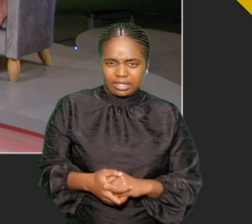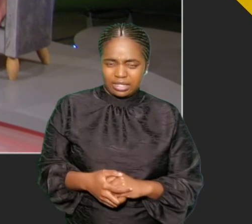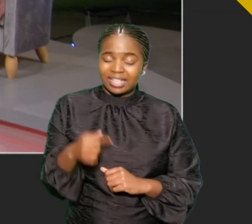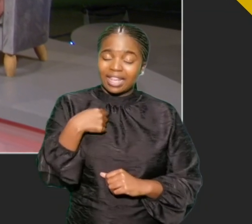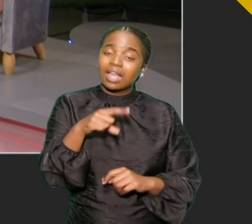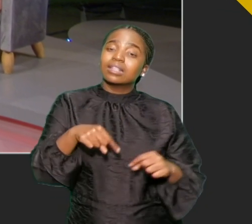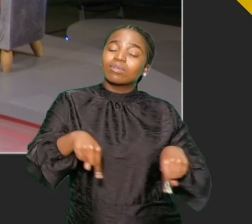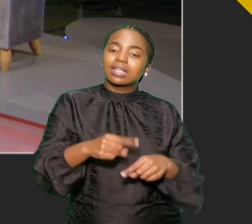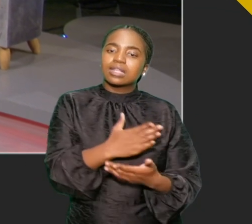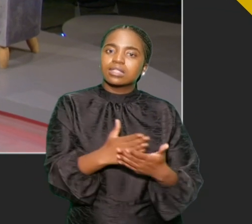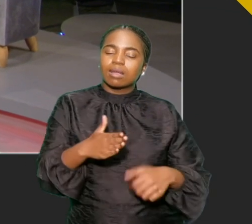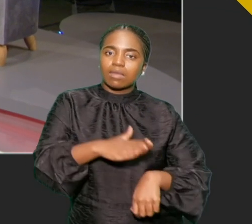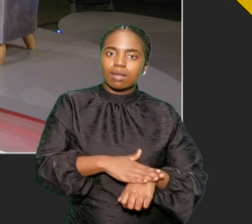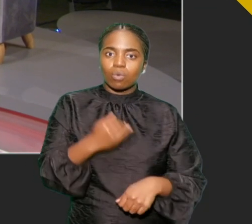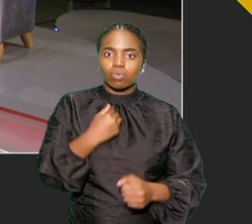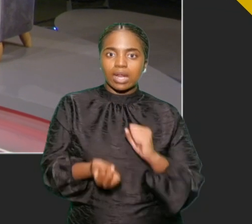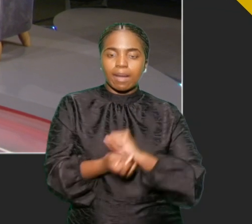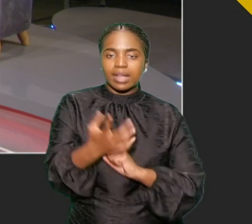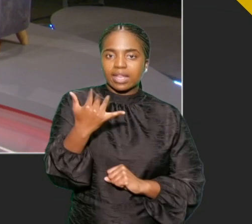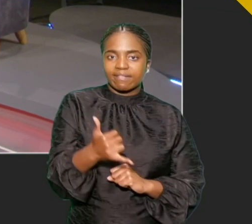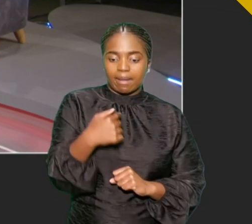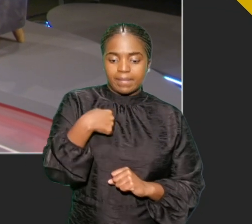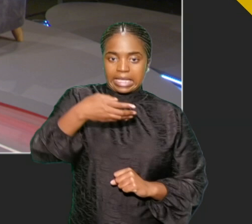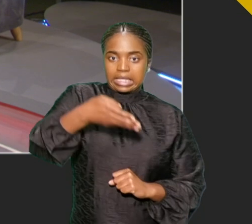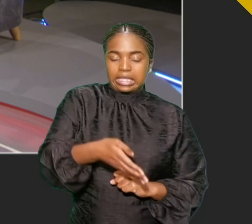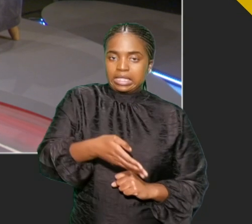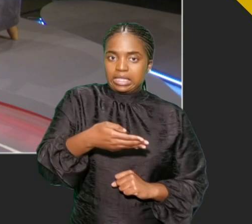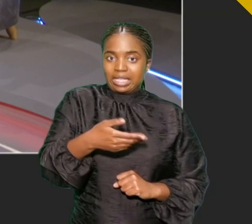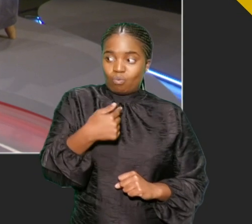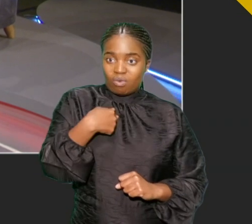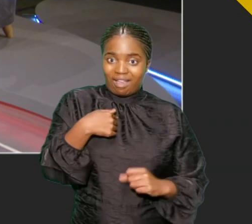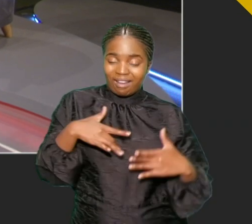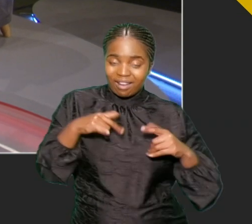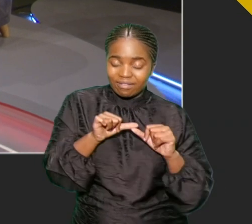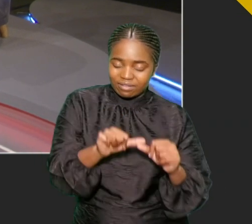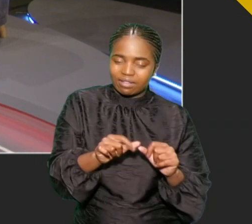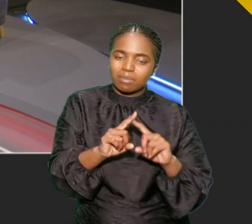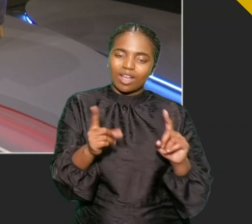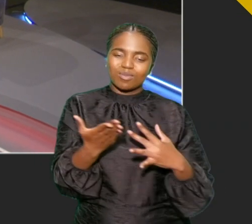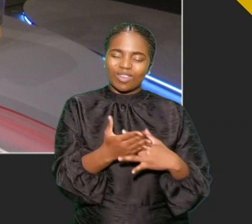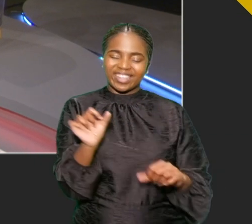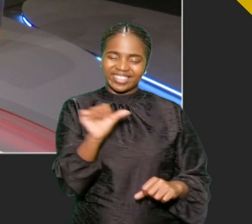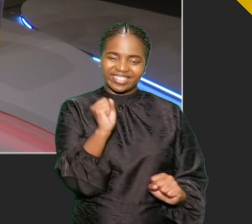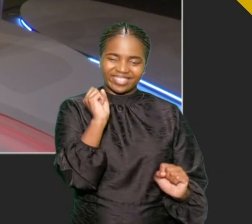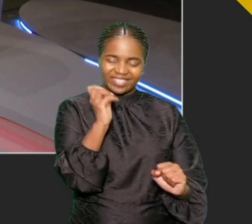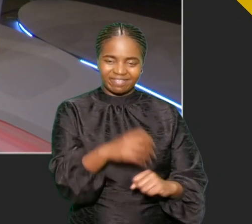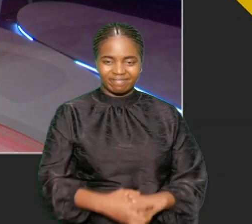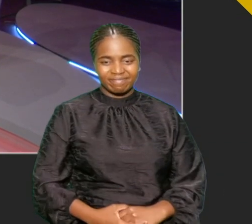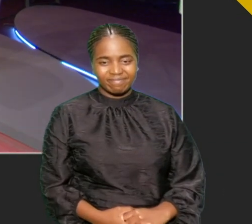is the scary part. Well, sometimes it's a little bit sore now. If they put me in that hot water, will I survive? But please do stay with us after the break.